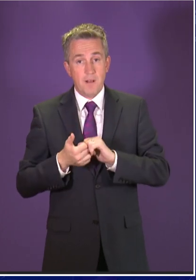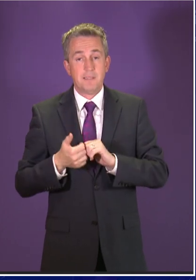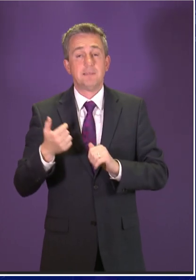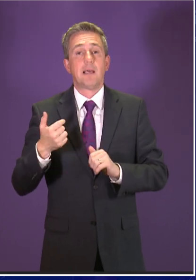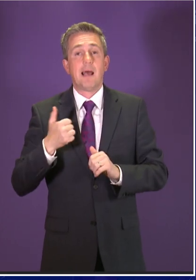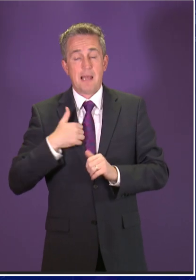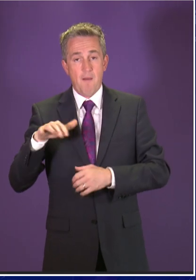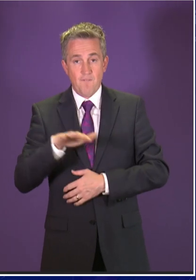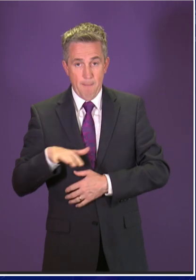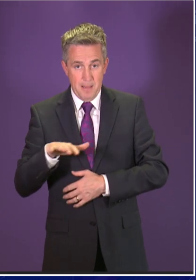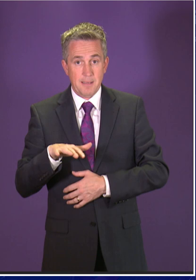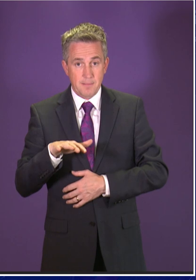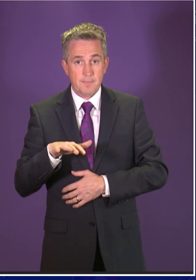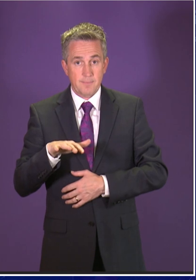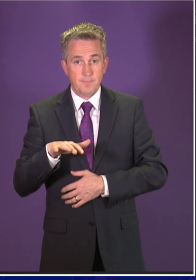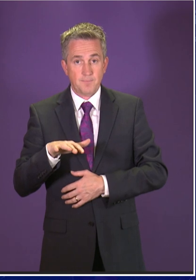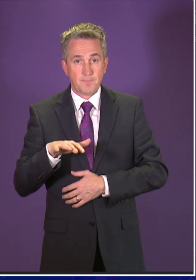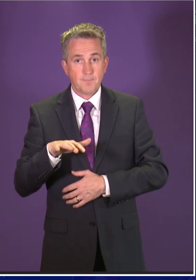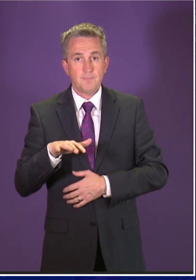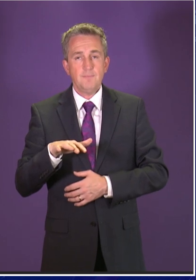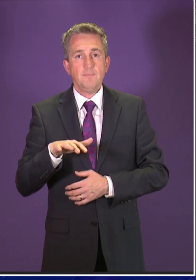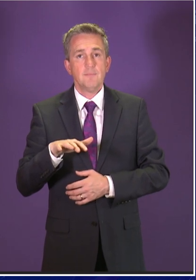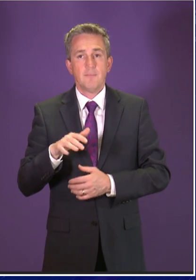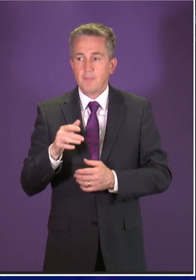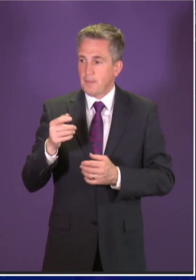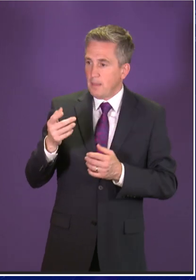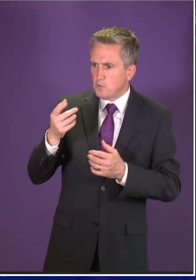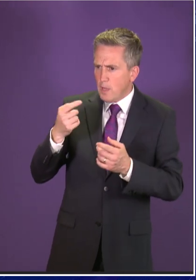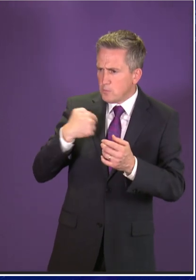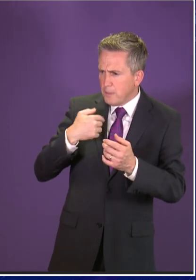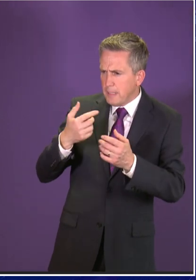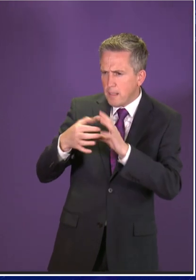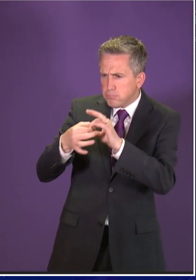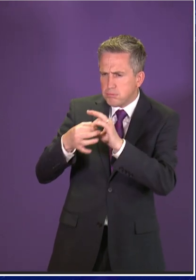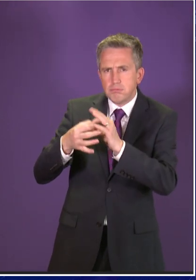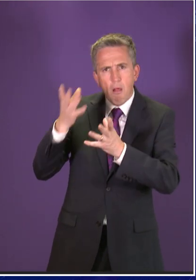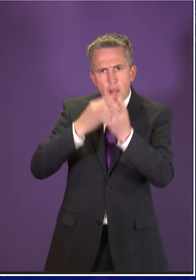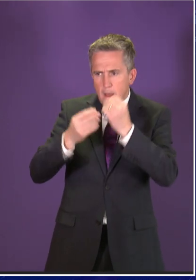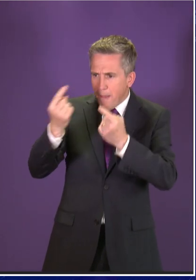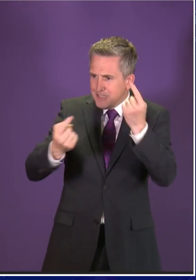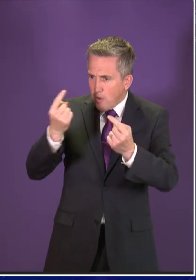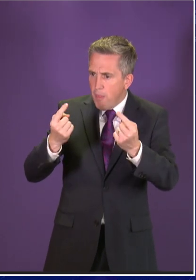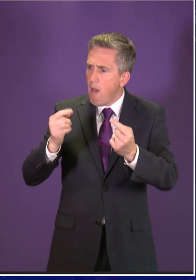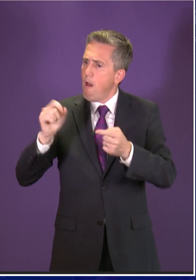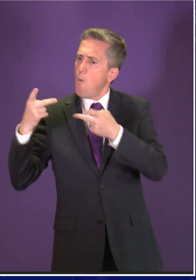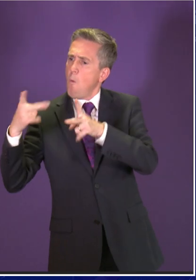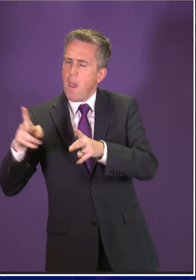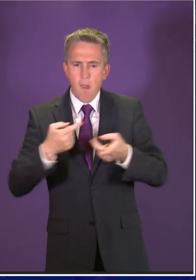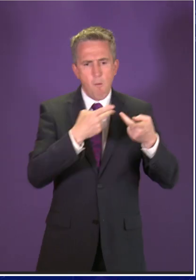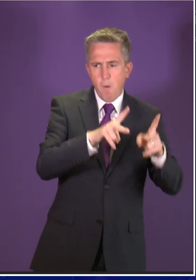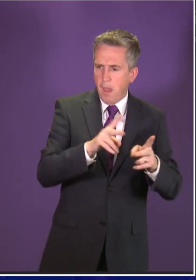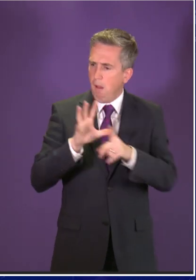I'm convinced that as we learn more about each other and our differences, we can see and celebrate